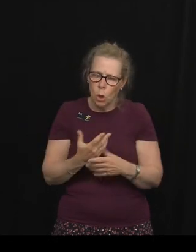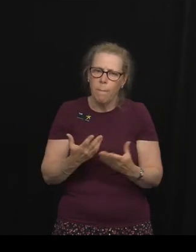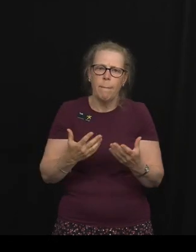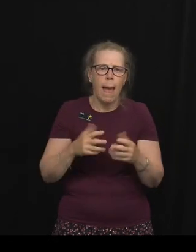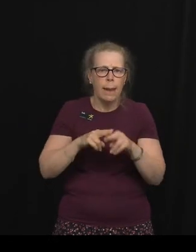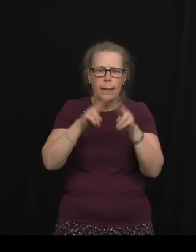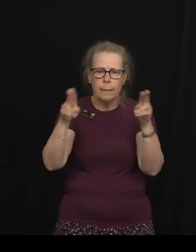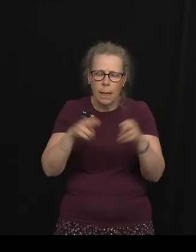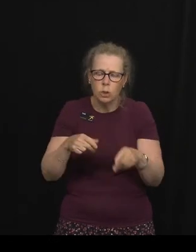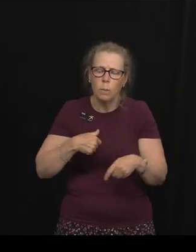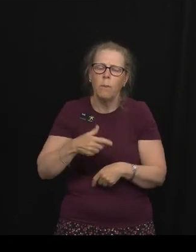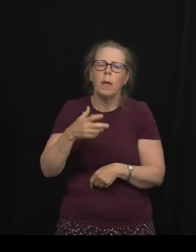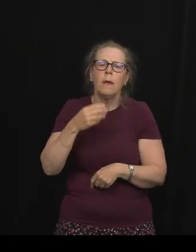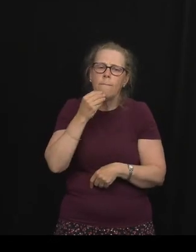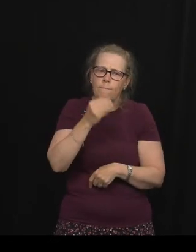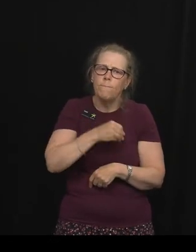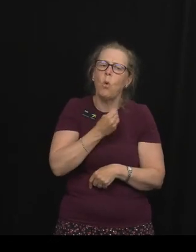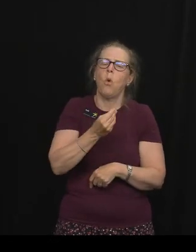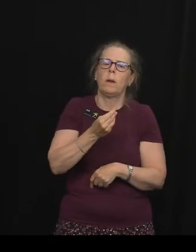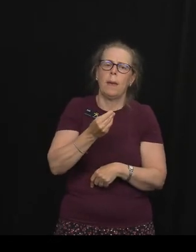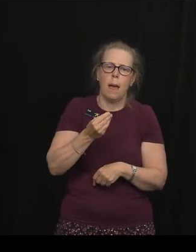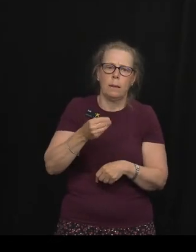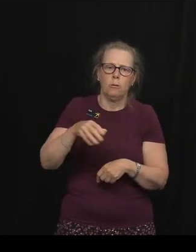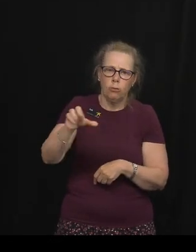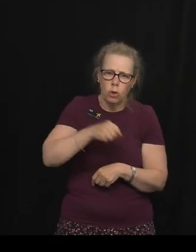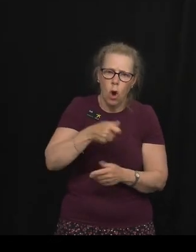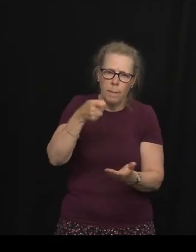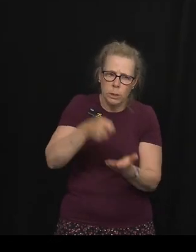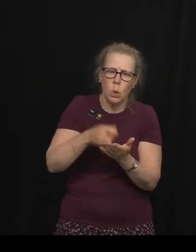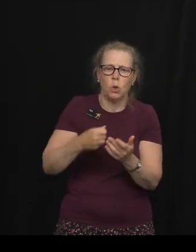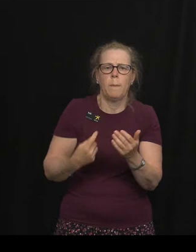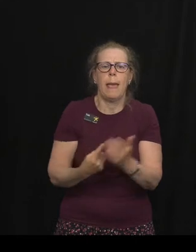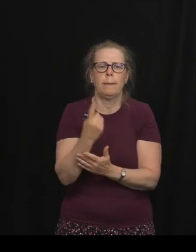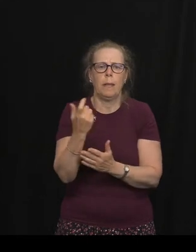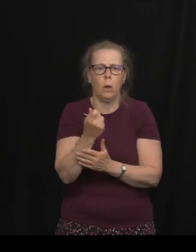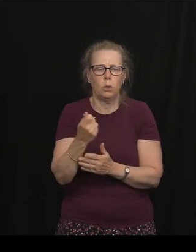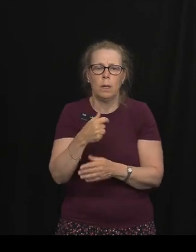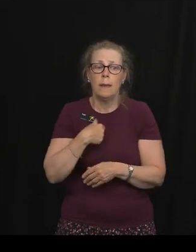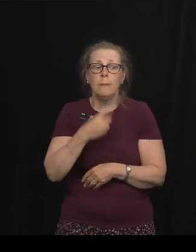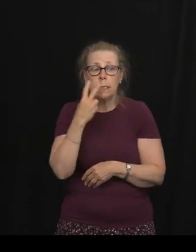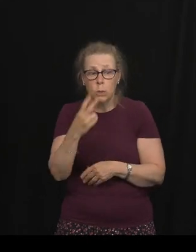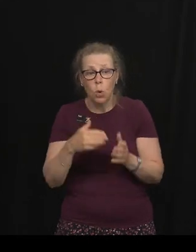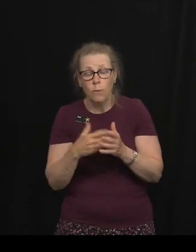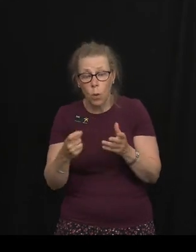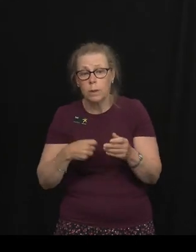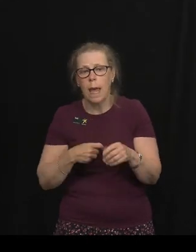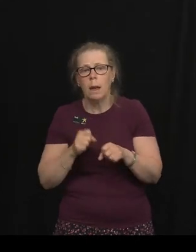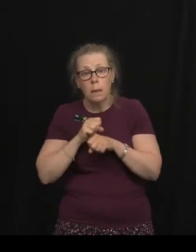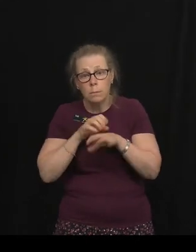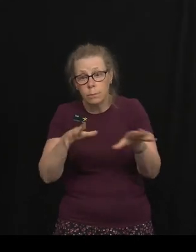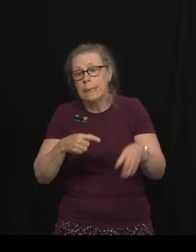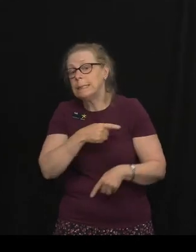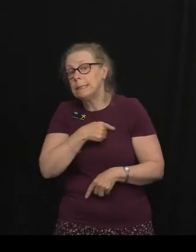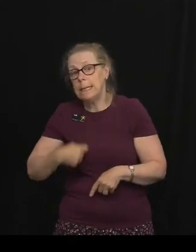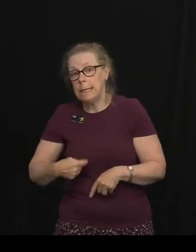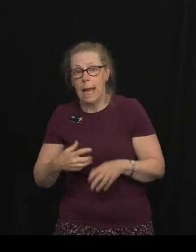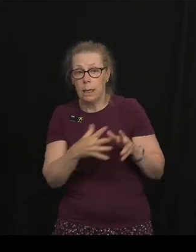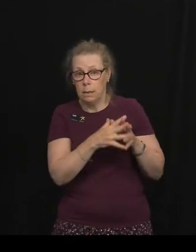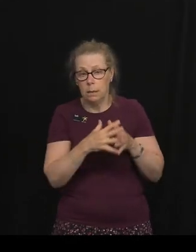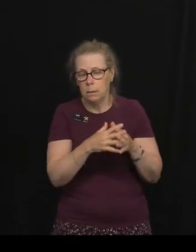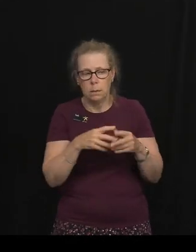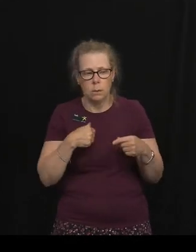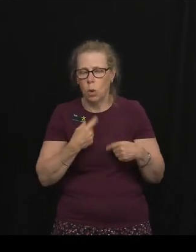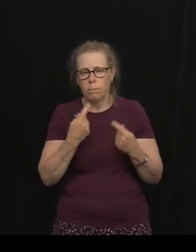are able to make decisions if something happens. What we saw at the beginning of the outbreak was China and US not agreeing